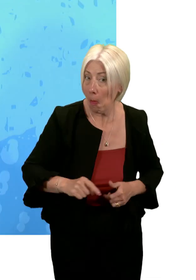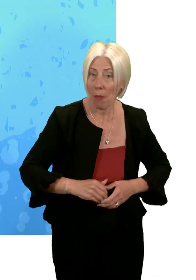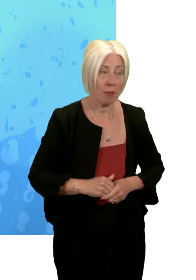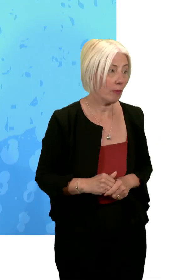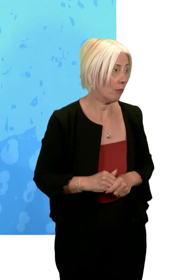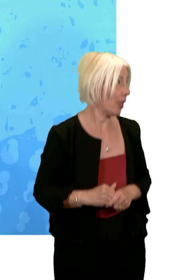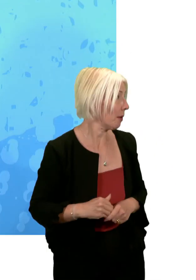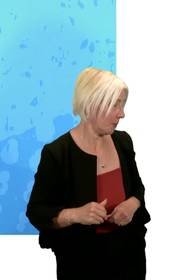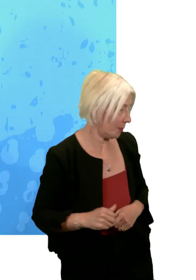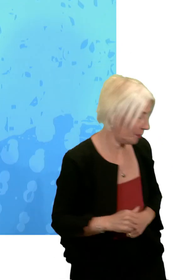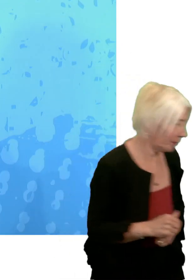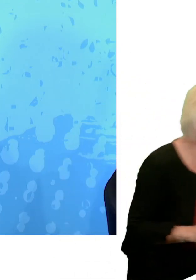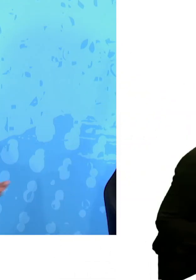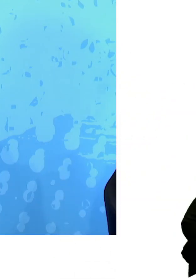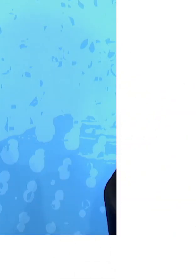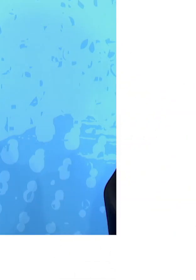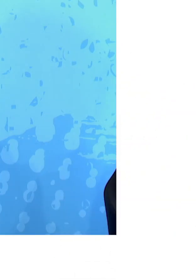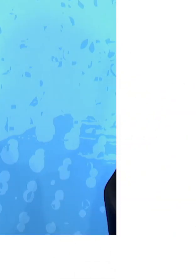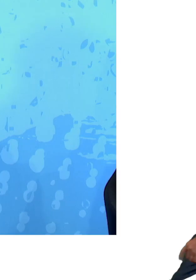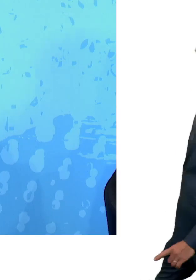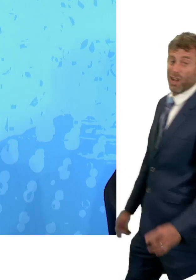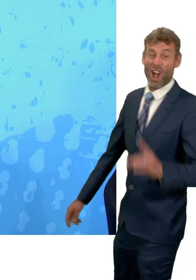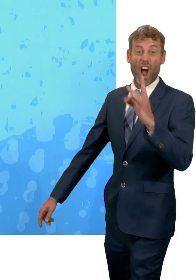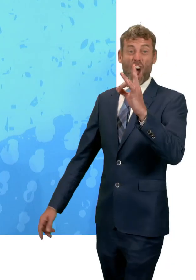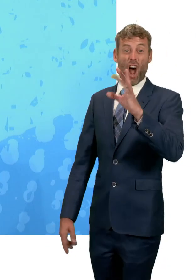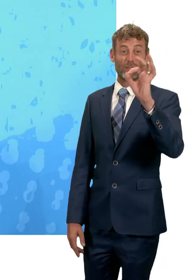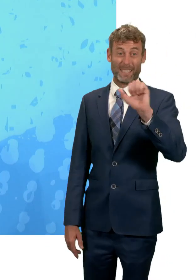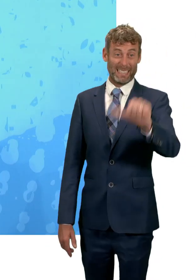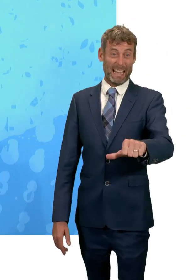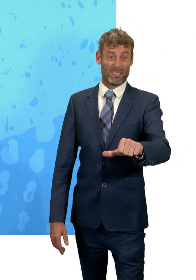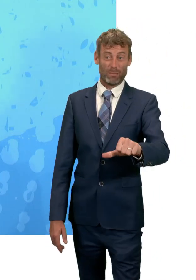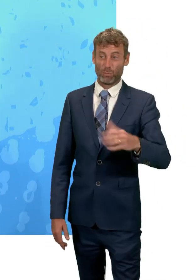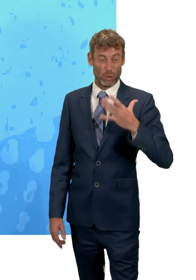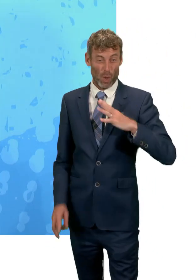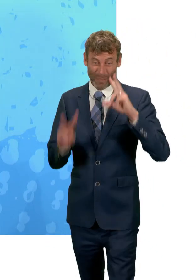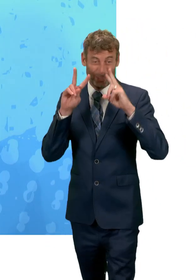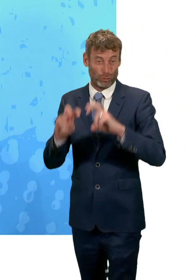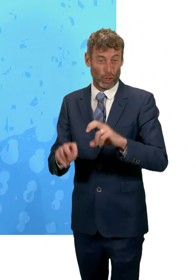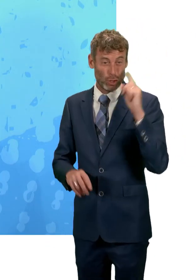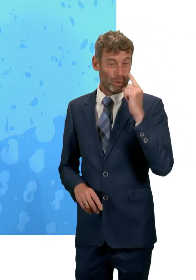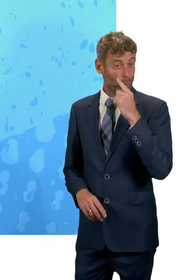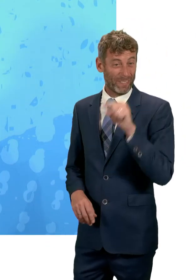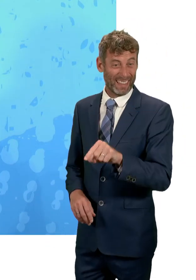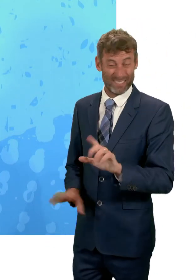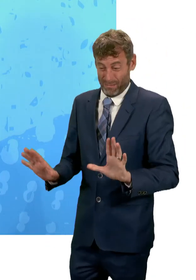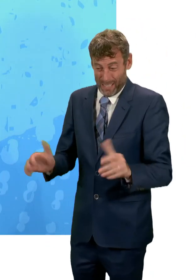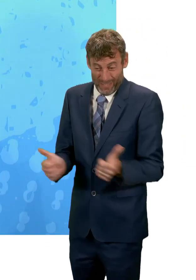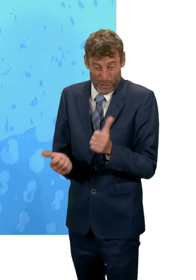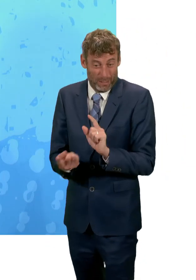100%. I mean, you don't have to be a professor to answer that question. But what I've found, again,